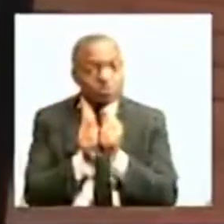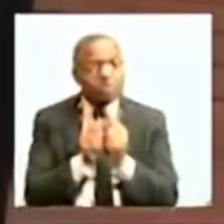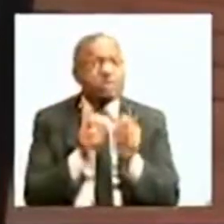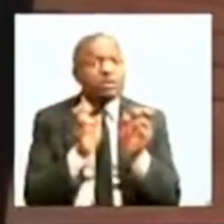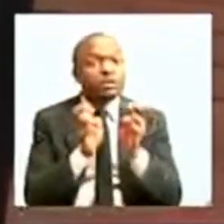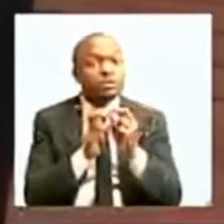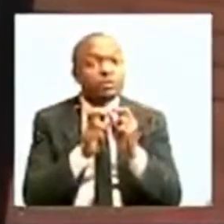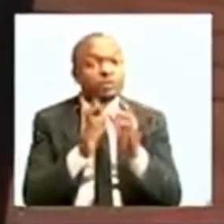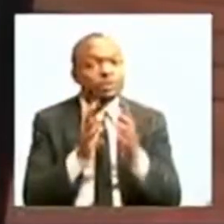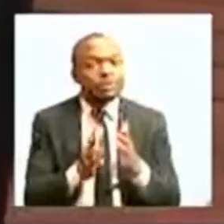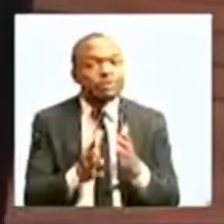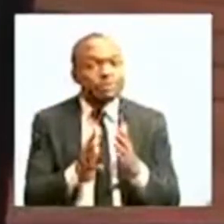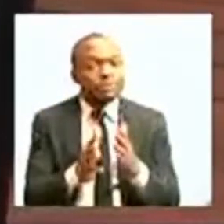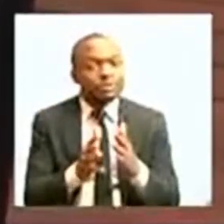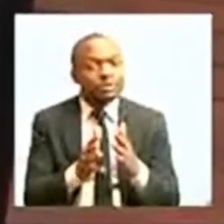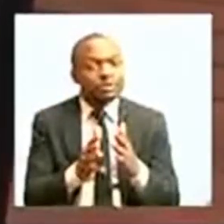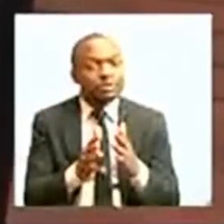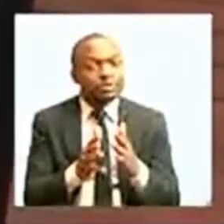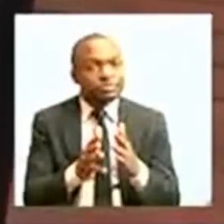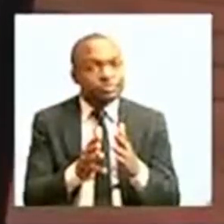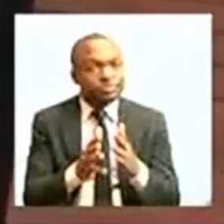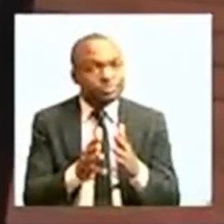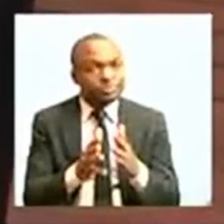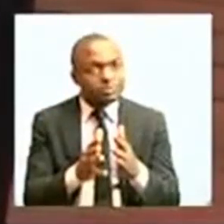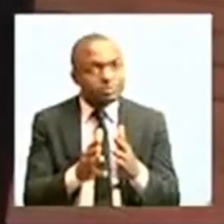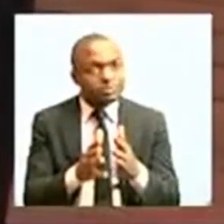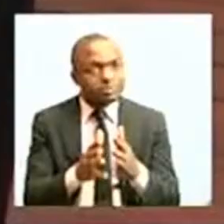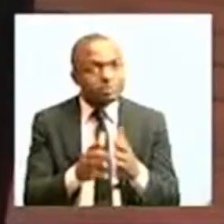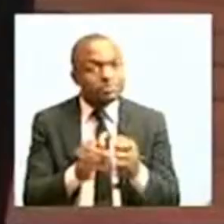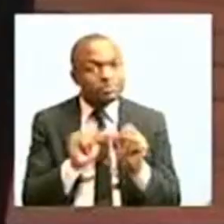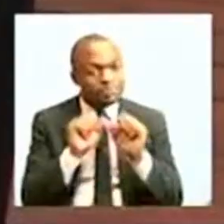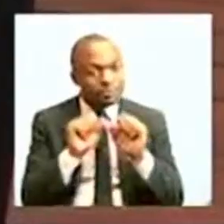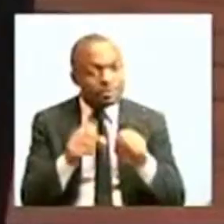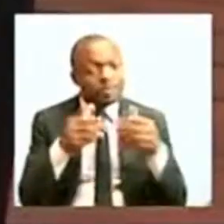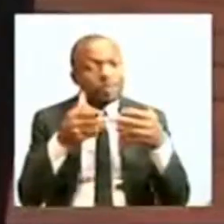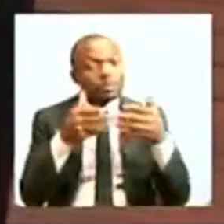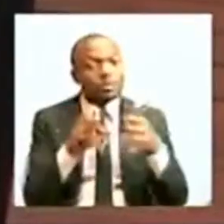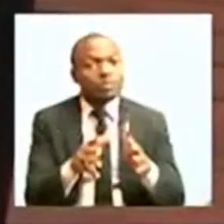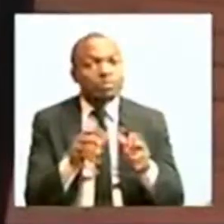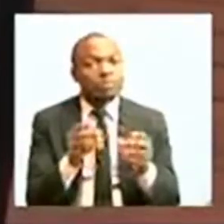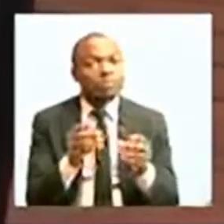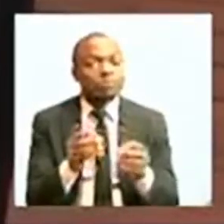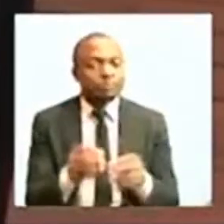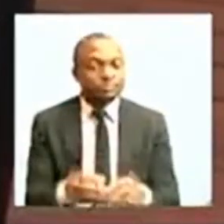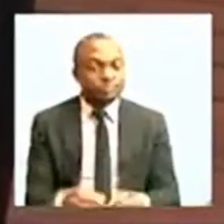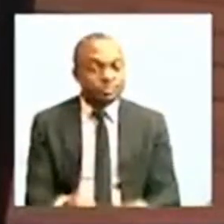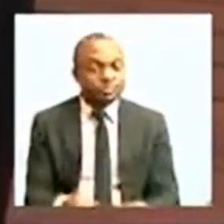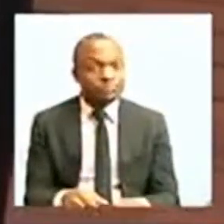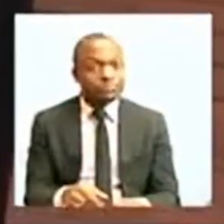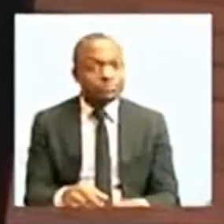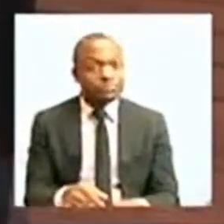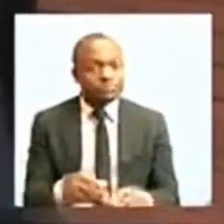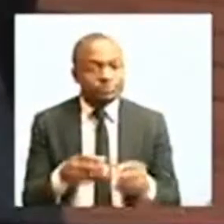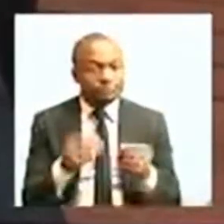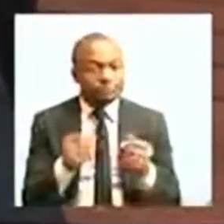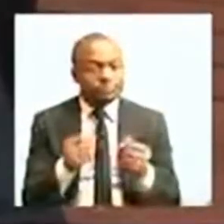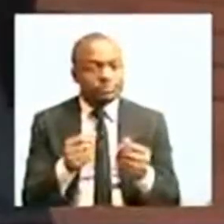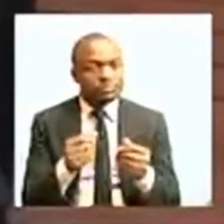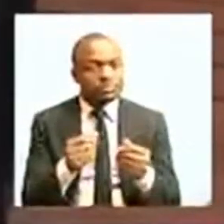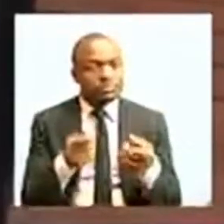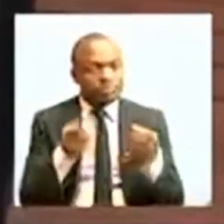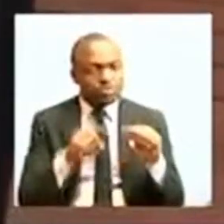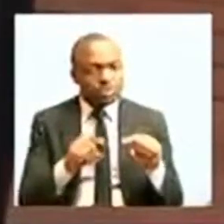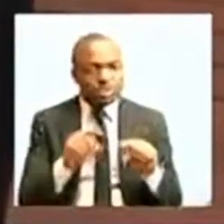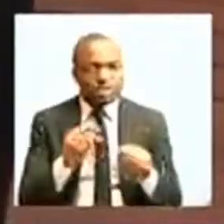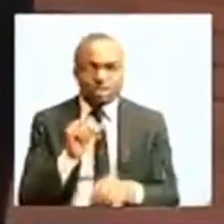contractors, deliberately to leave that, so that we lose actually the money. When are you going to know? We forgot actually